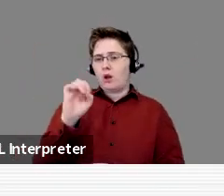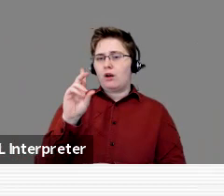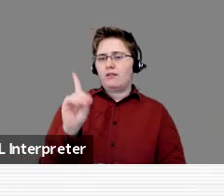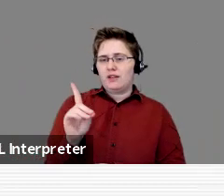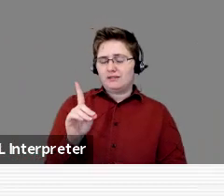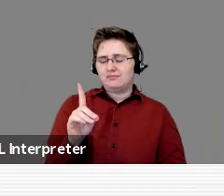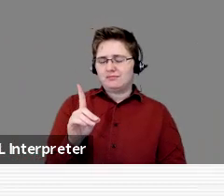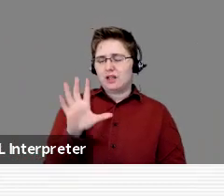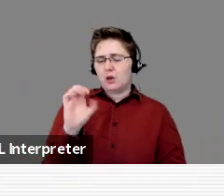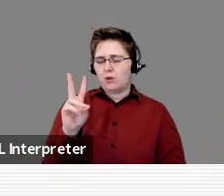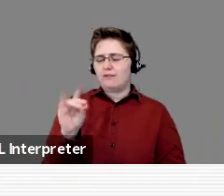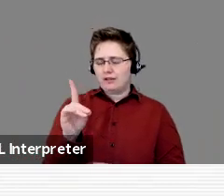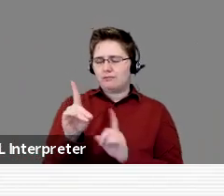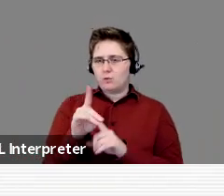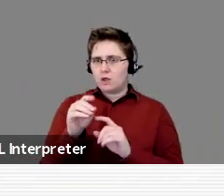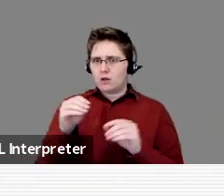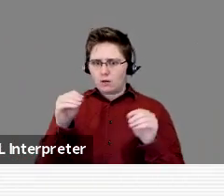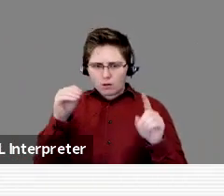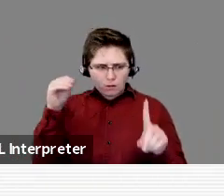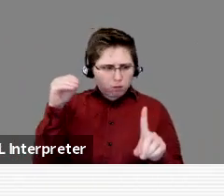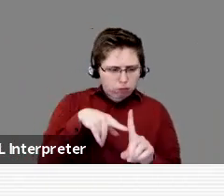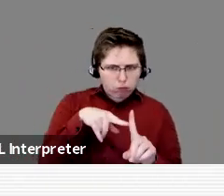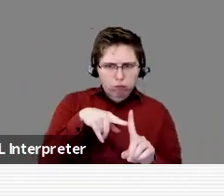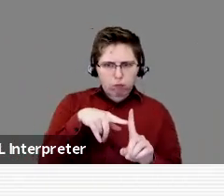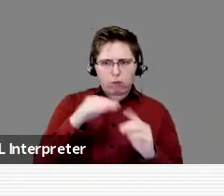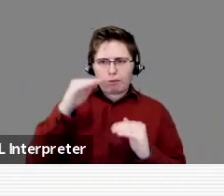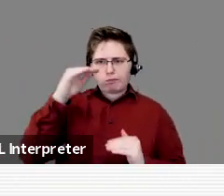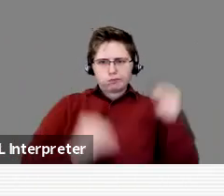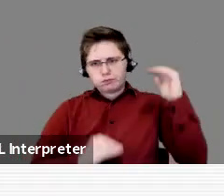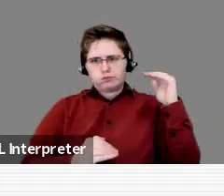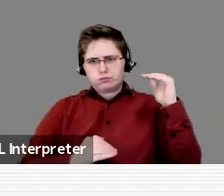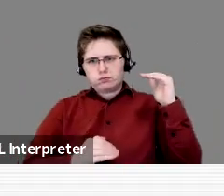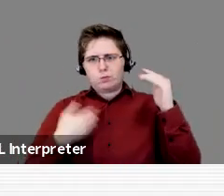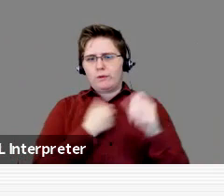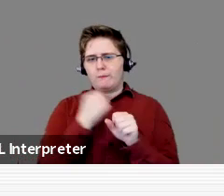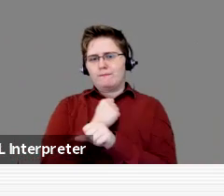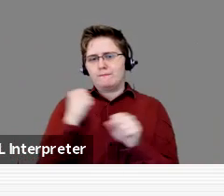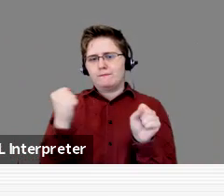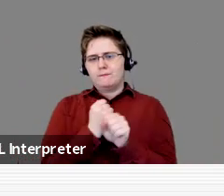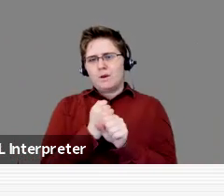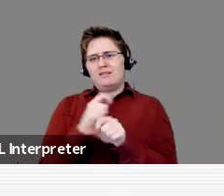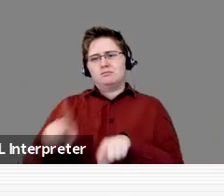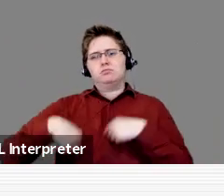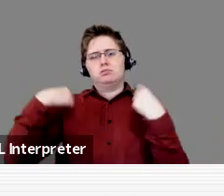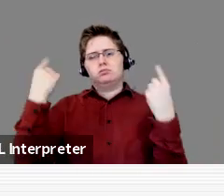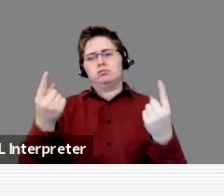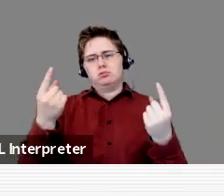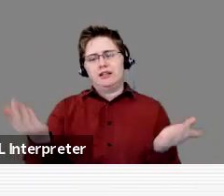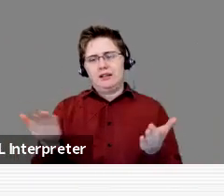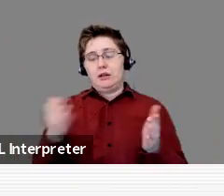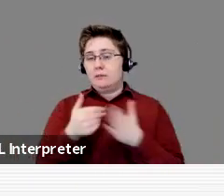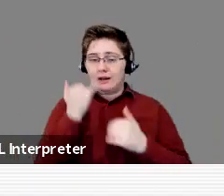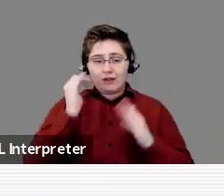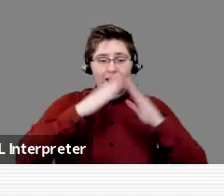been a flashlight on a lot of the inequities that we have been fighting against for a long time in our country, whether that's